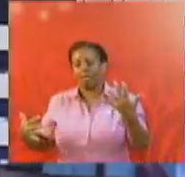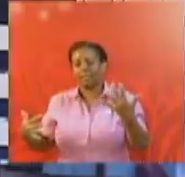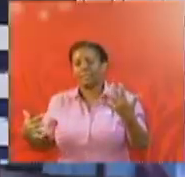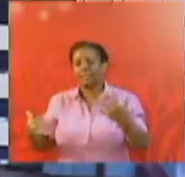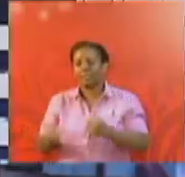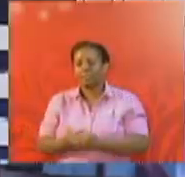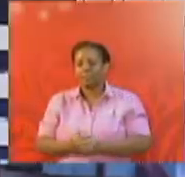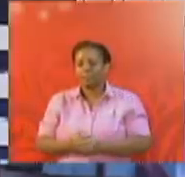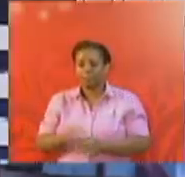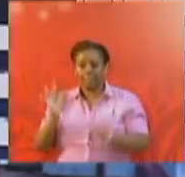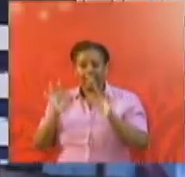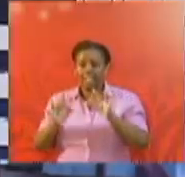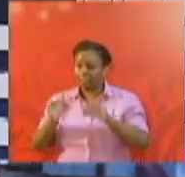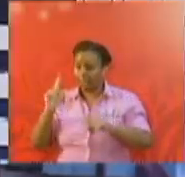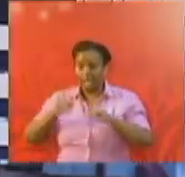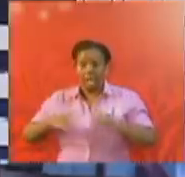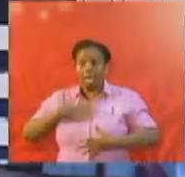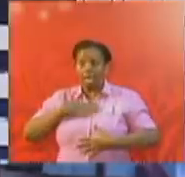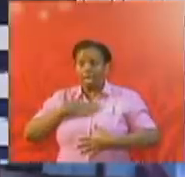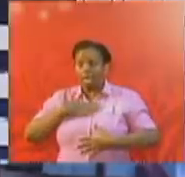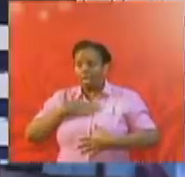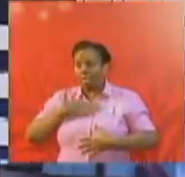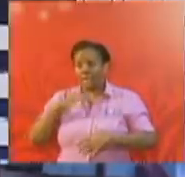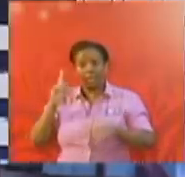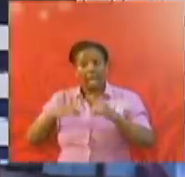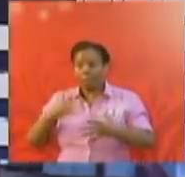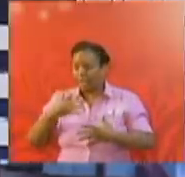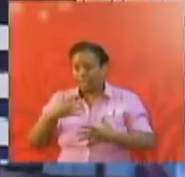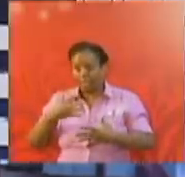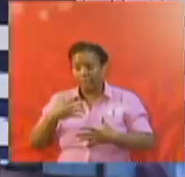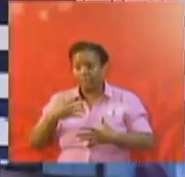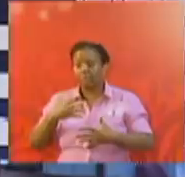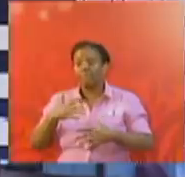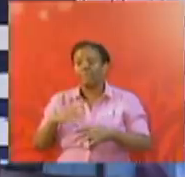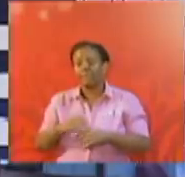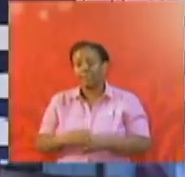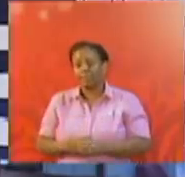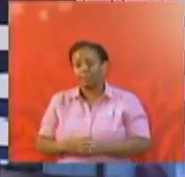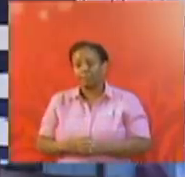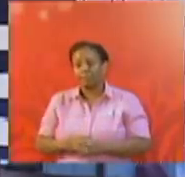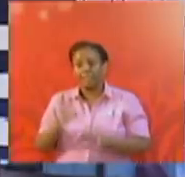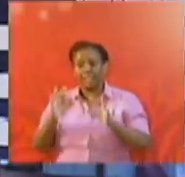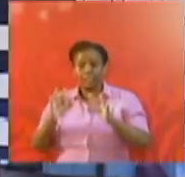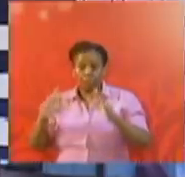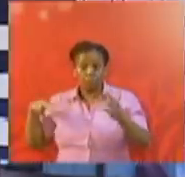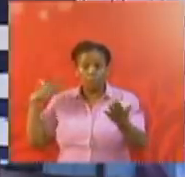you are suffocating. That's why you need to be on so much oxygen. And when you reach the ICU, it's not just 100%